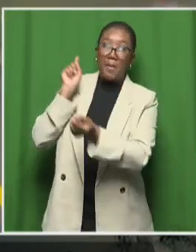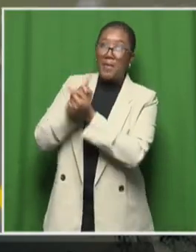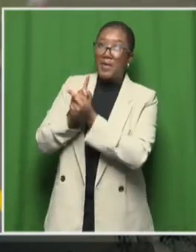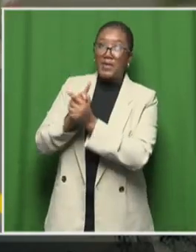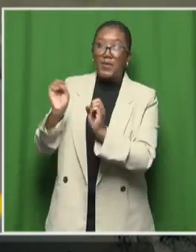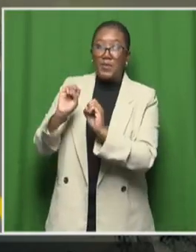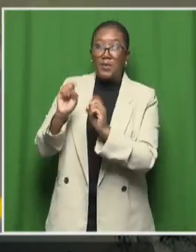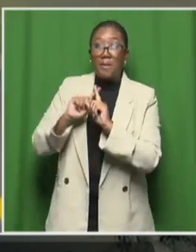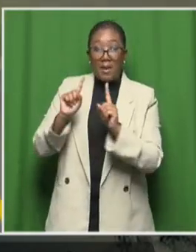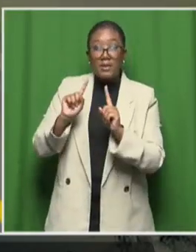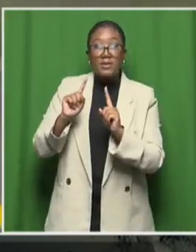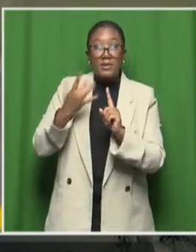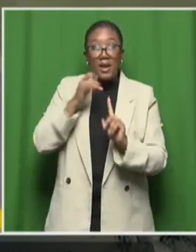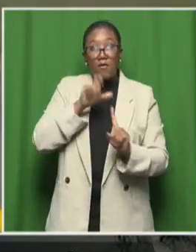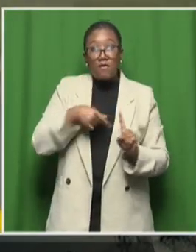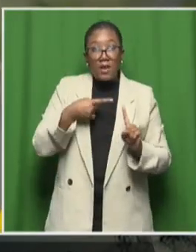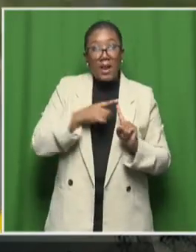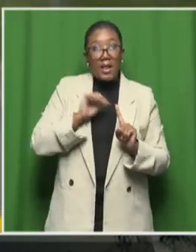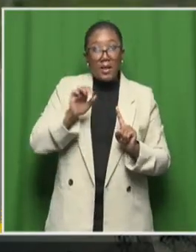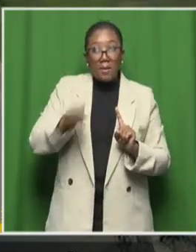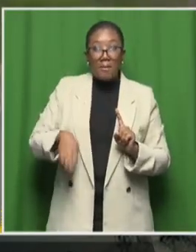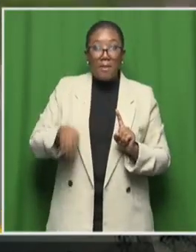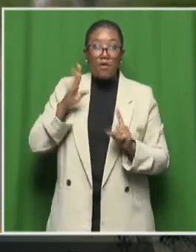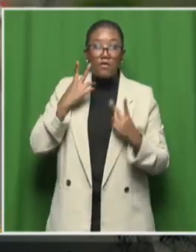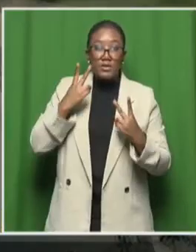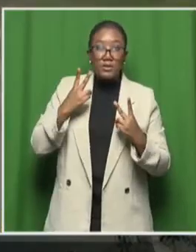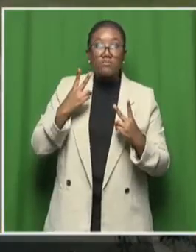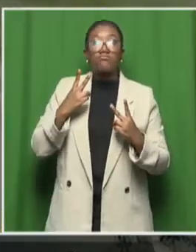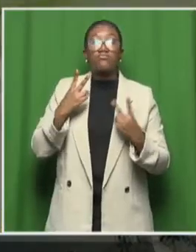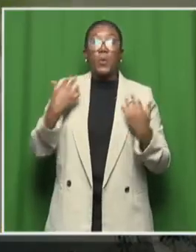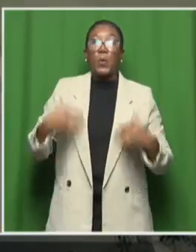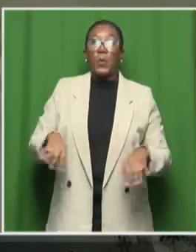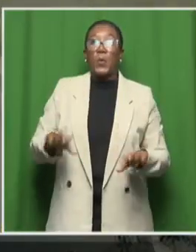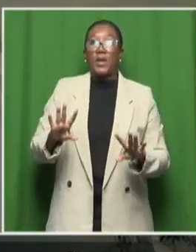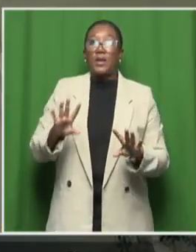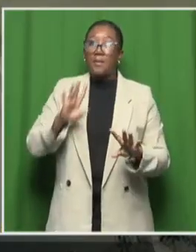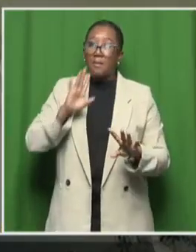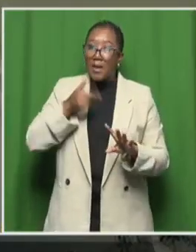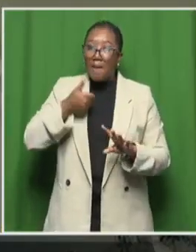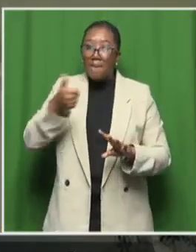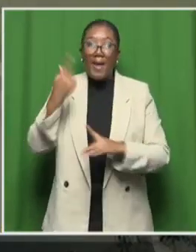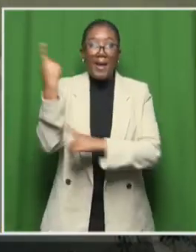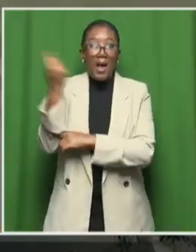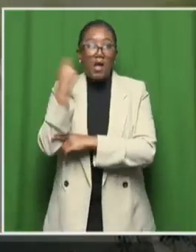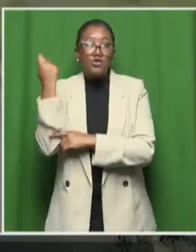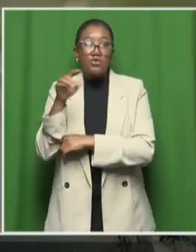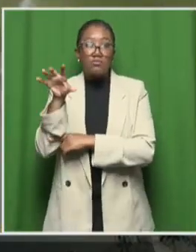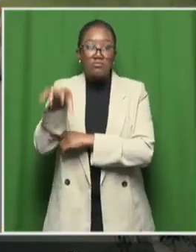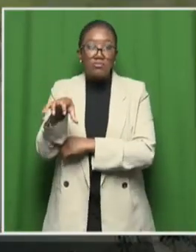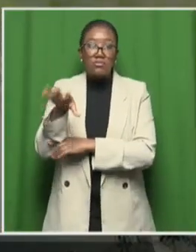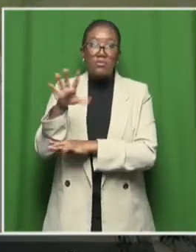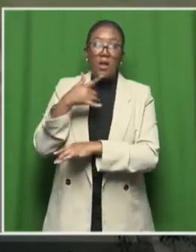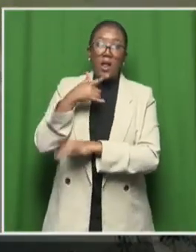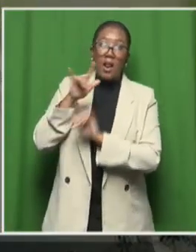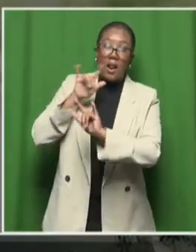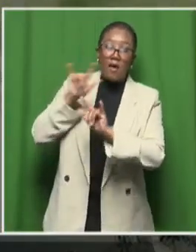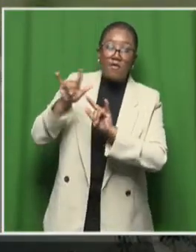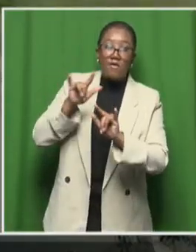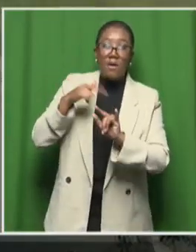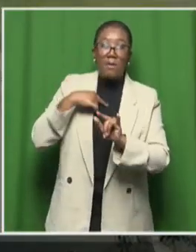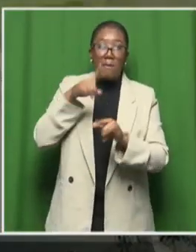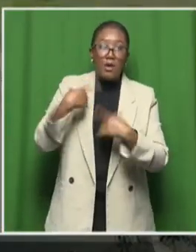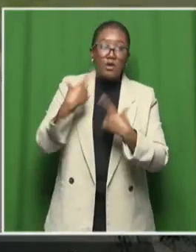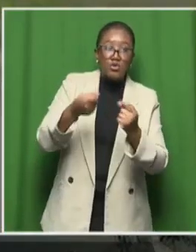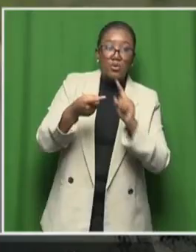what Mzwai said about his background, you see him going back to the countryside and always talking about, let's do